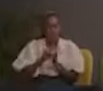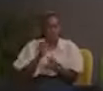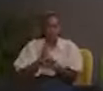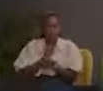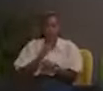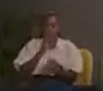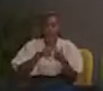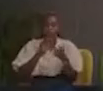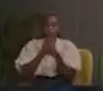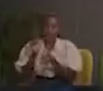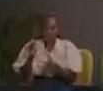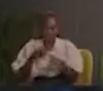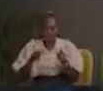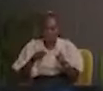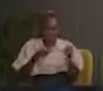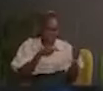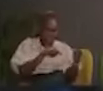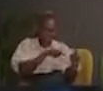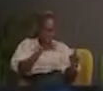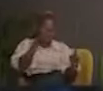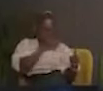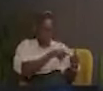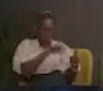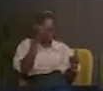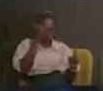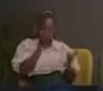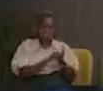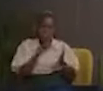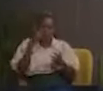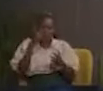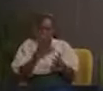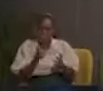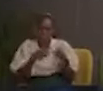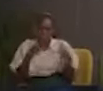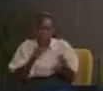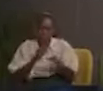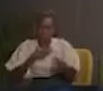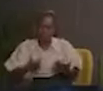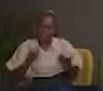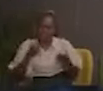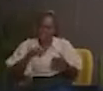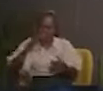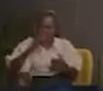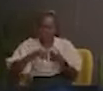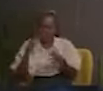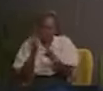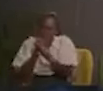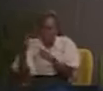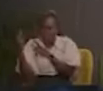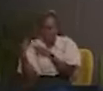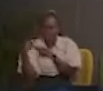the man had a mentality that for anything to happen in my life, I must take responsibility. And he said,